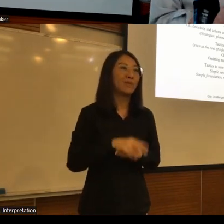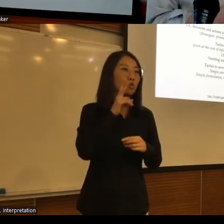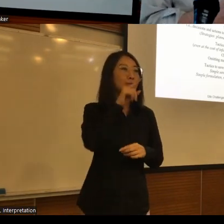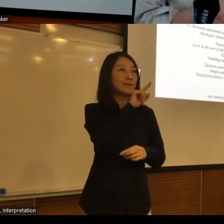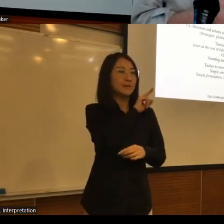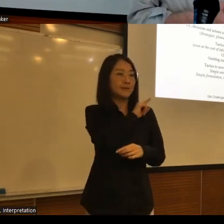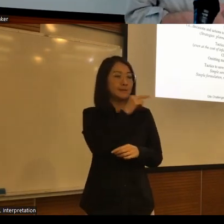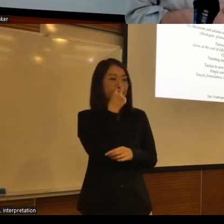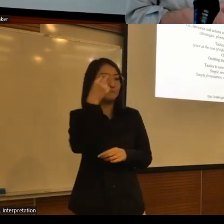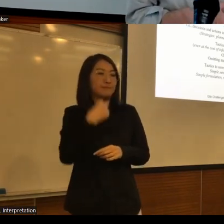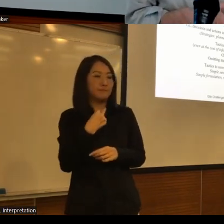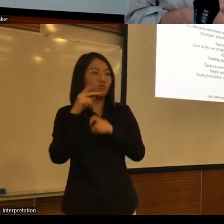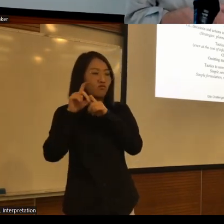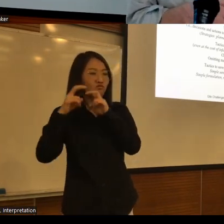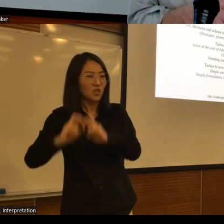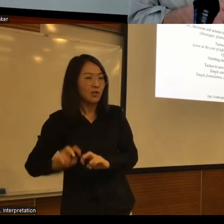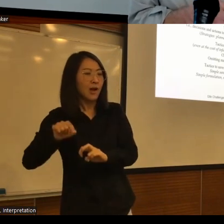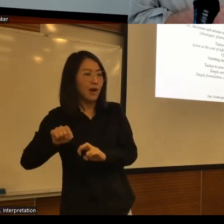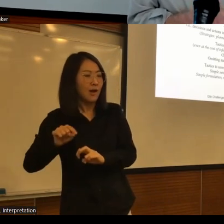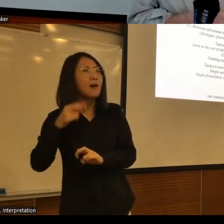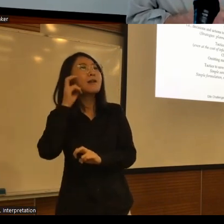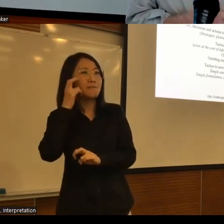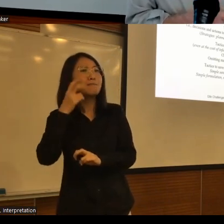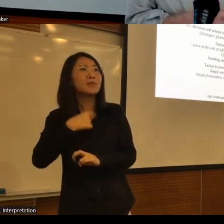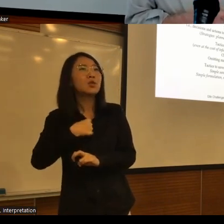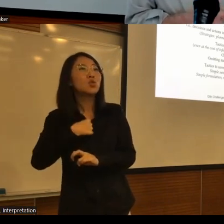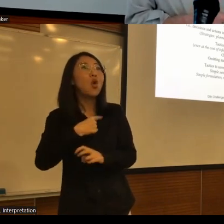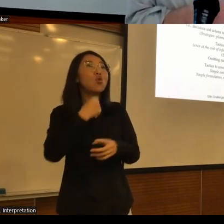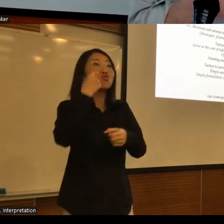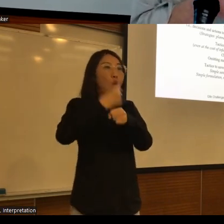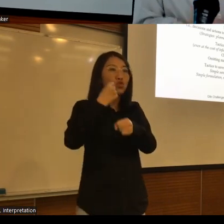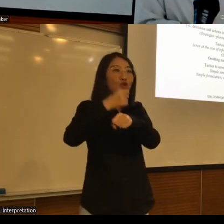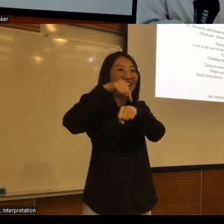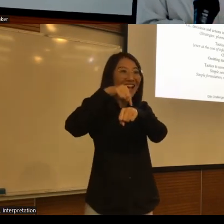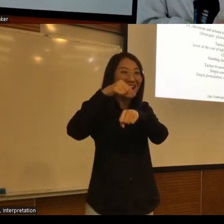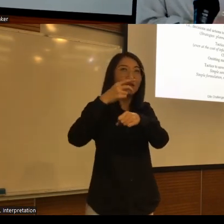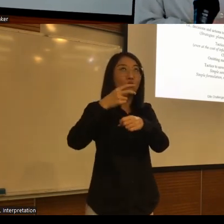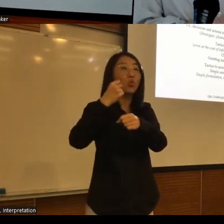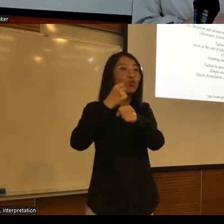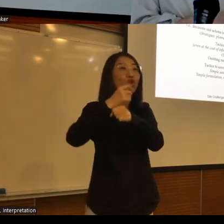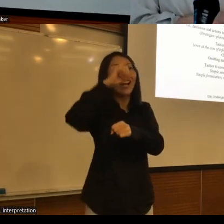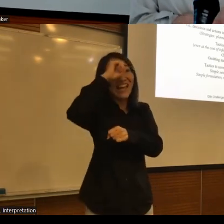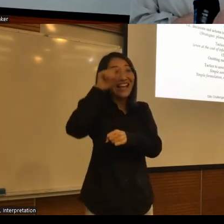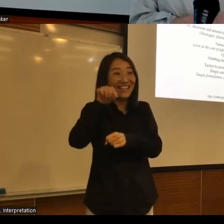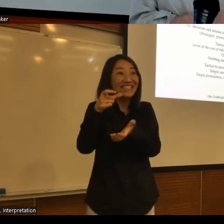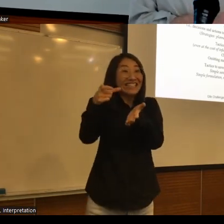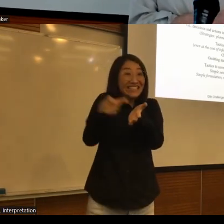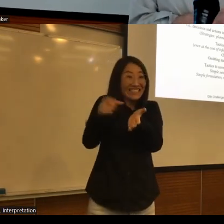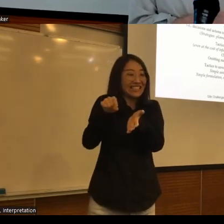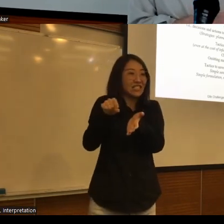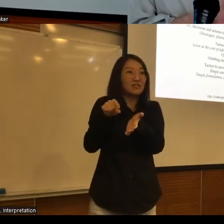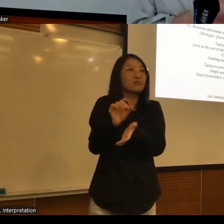reflection and one's analysis, I didn't refer to working memory. But if you look at things more